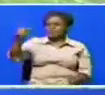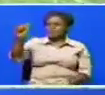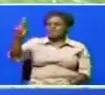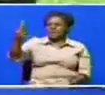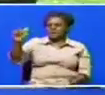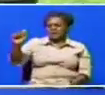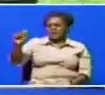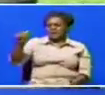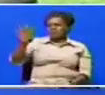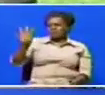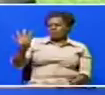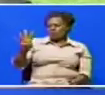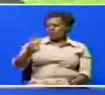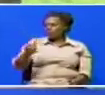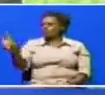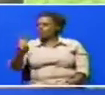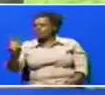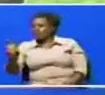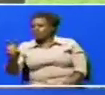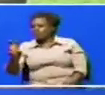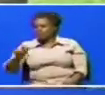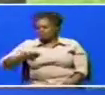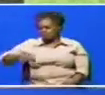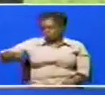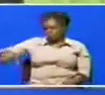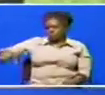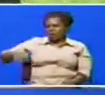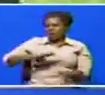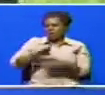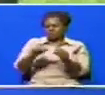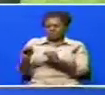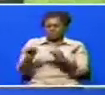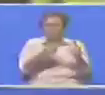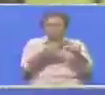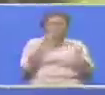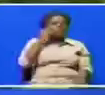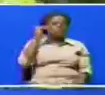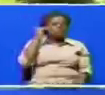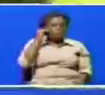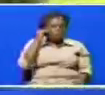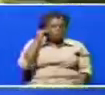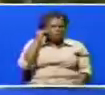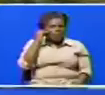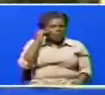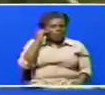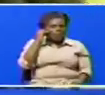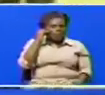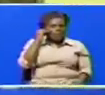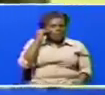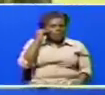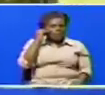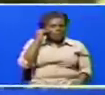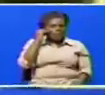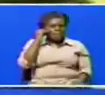said to have gone to look after their farms after migrating from their homes following Juma and Pandaguo